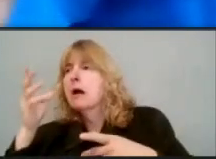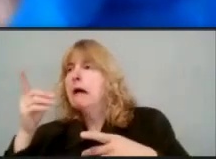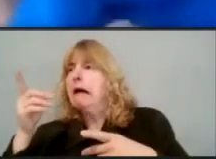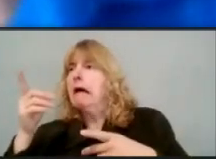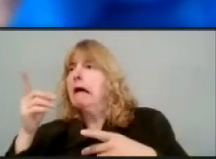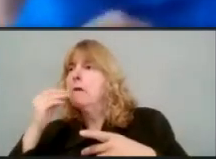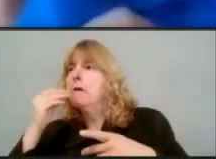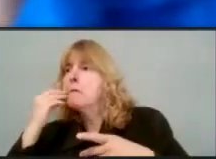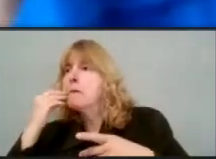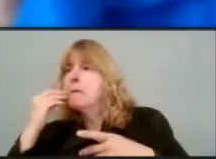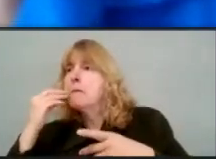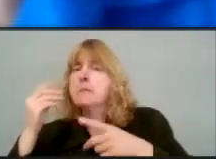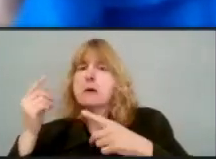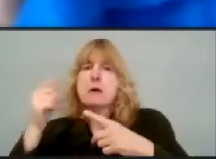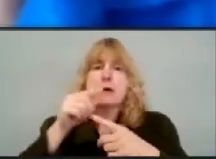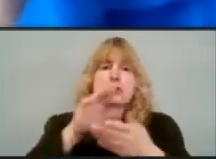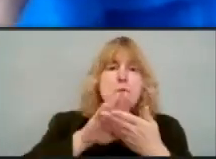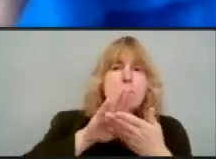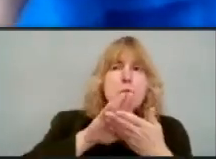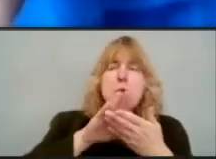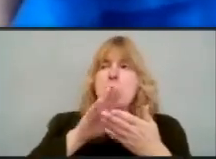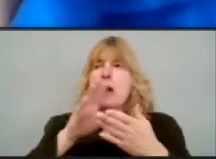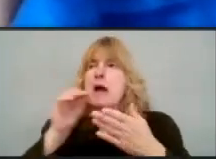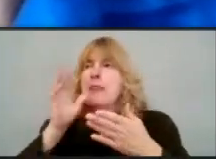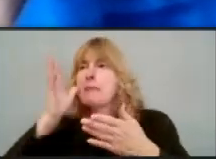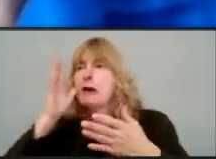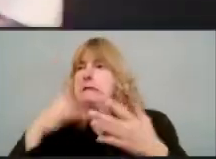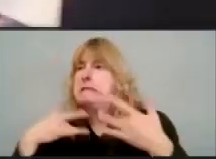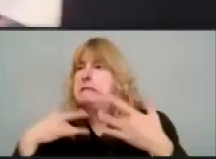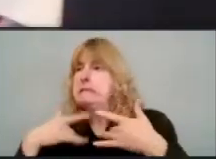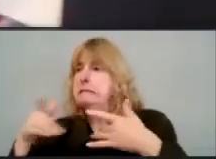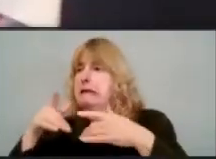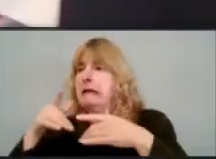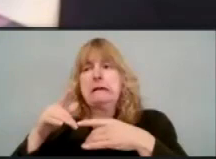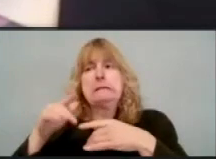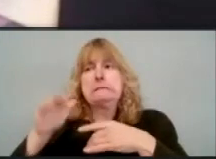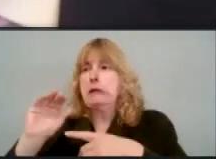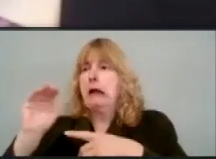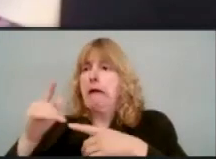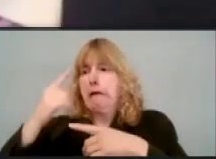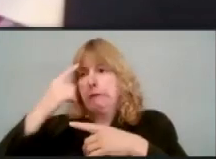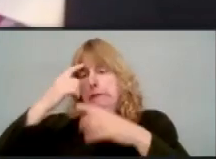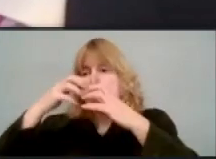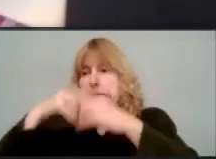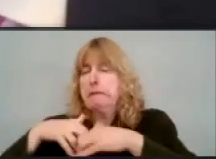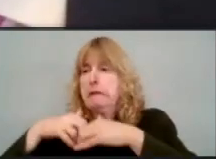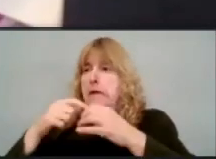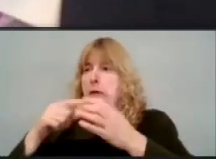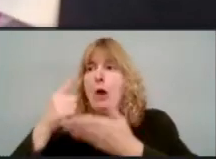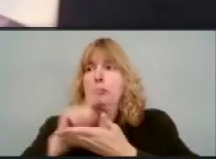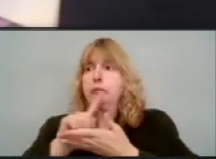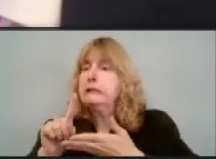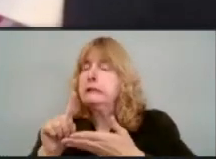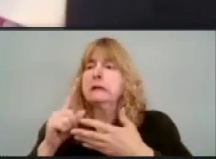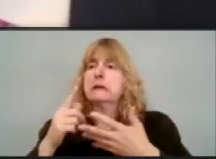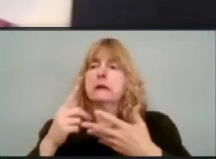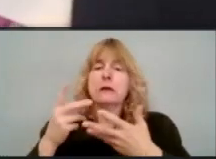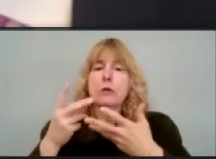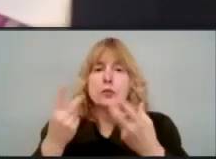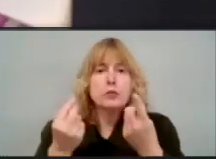week. What is it specifically that you offer? Yeah, we do a couple things there. So one, we have our schools